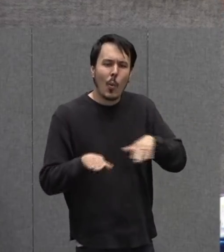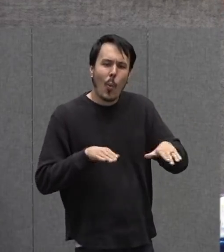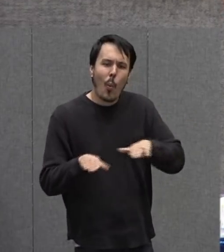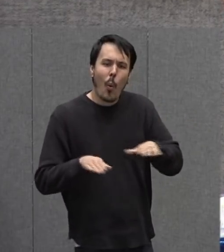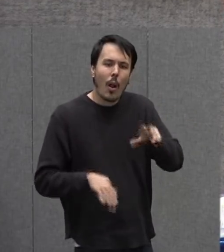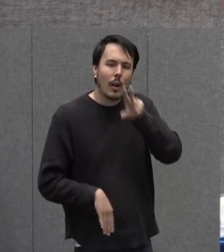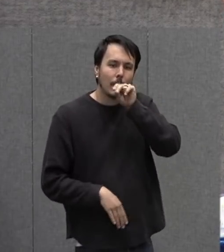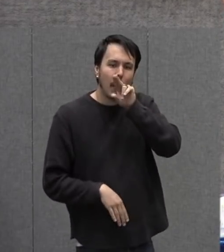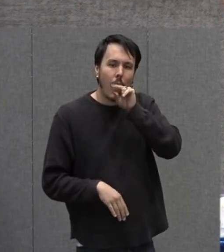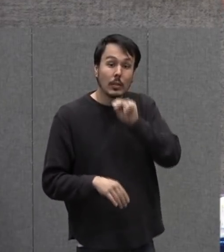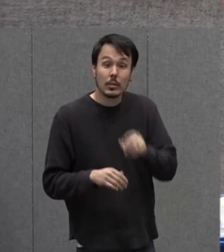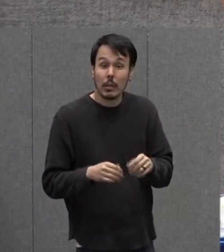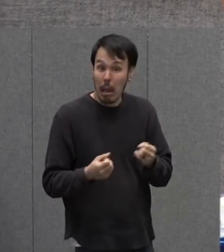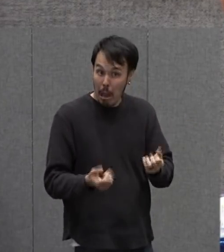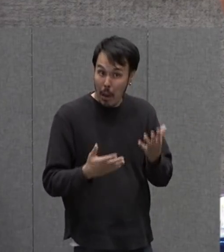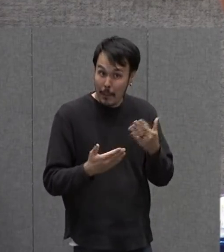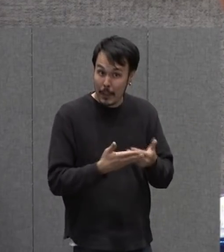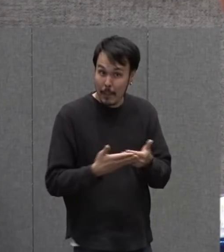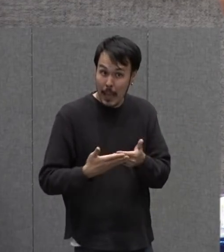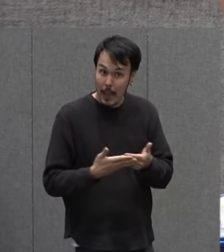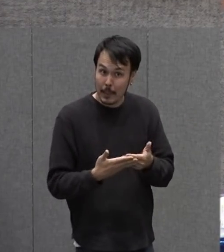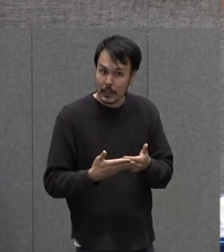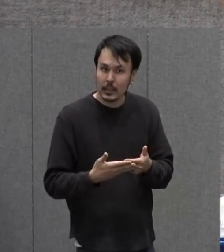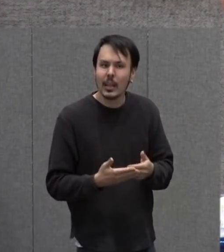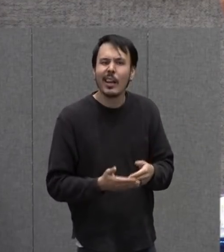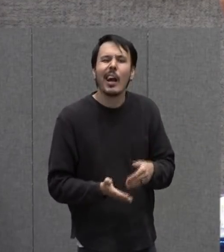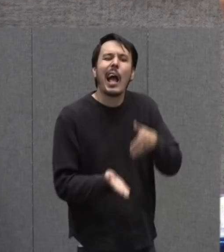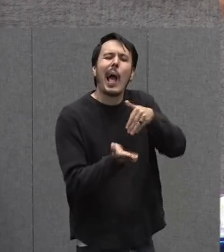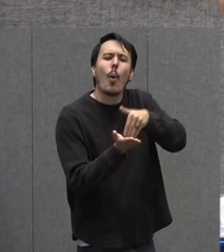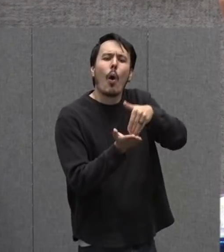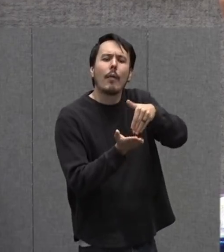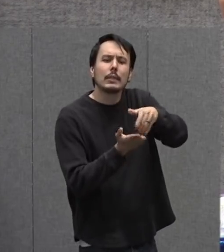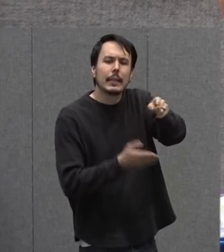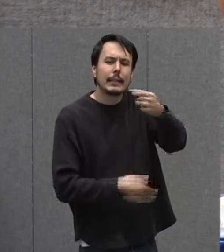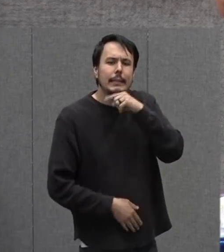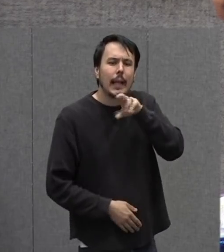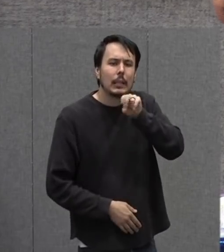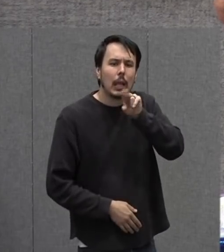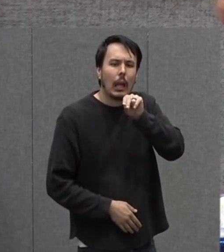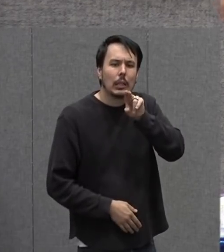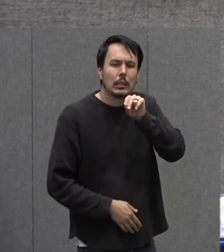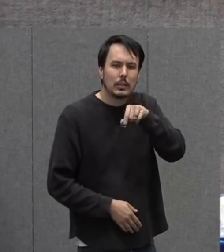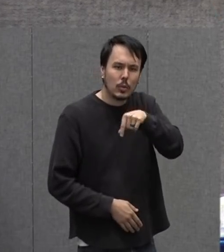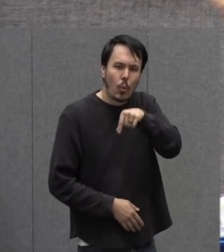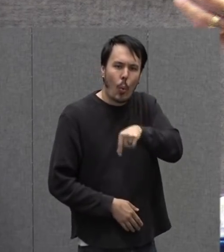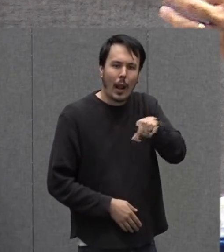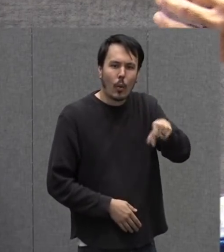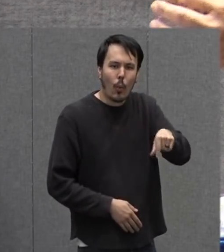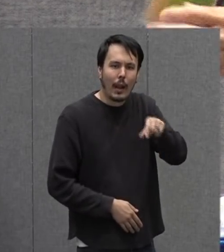How many baby ducks were there? How many quack, quacks were there?